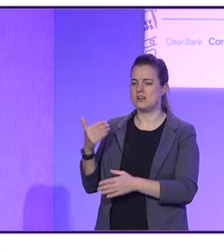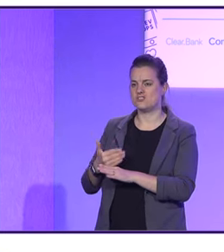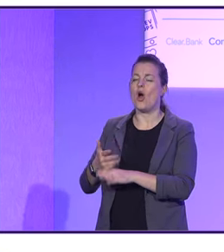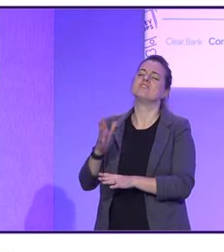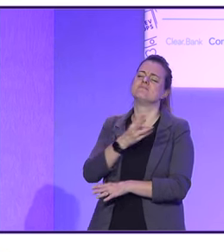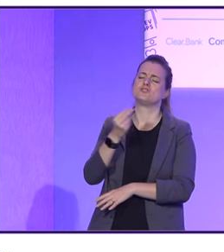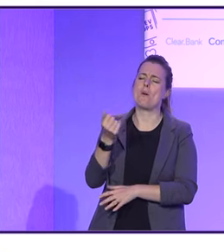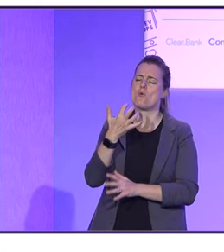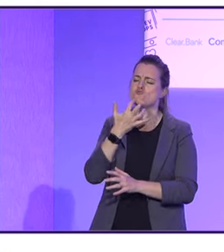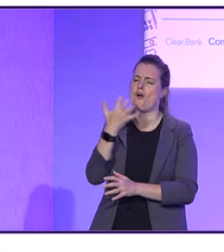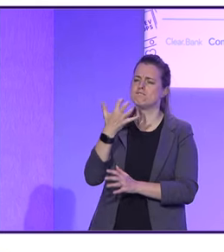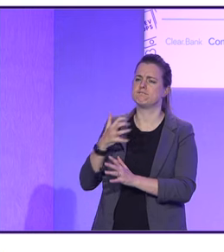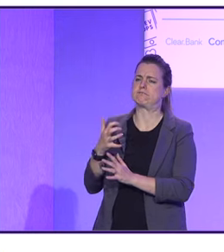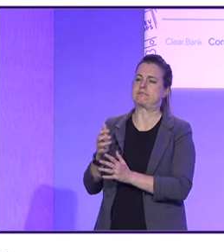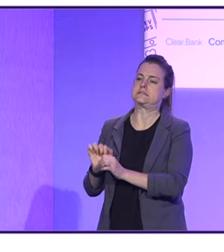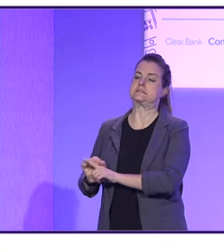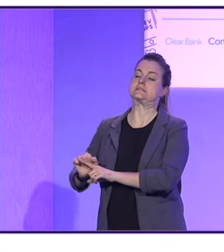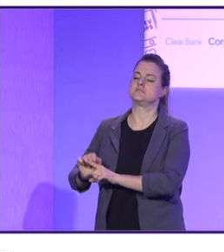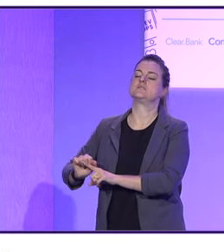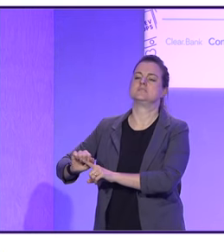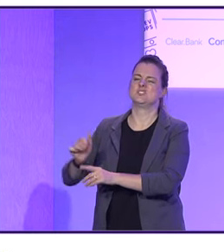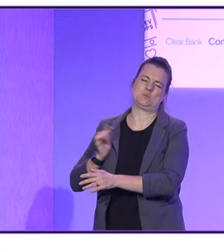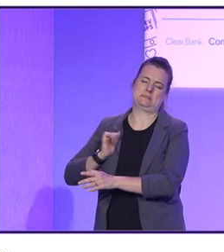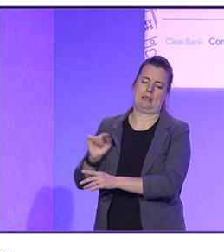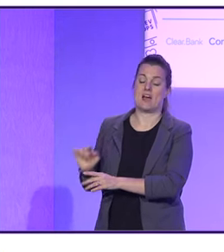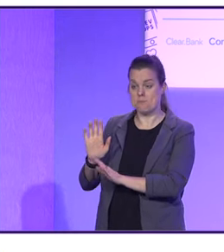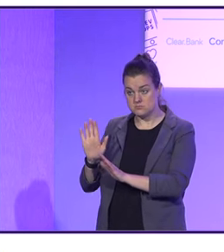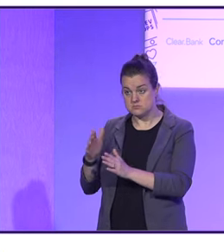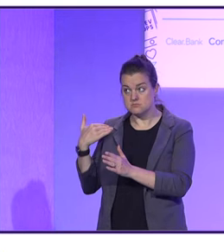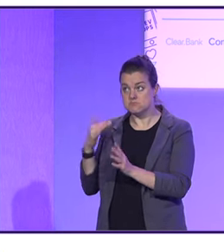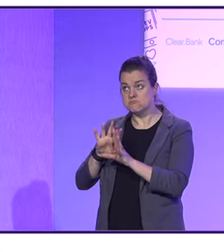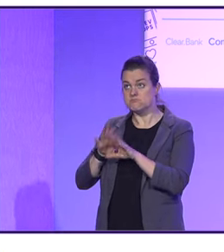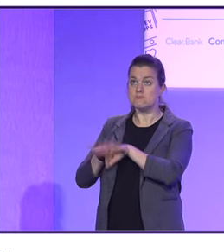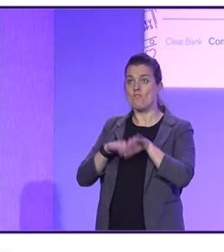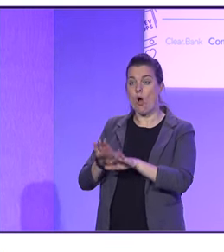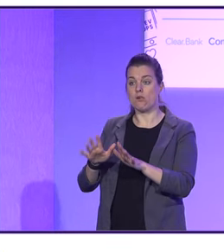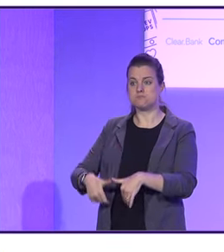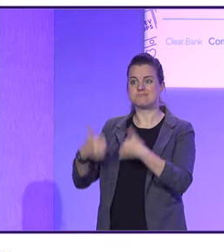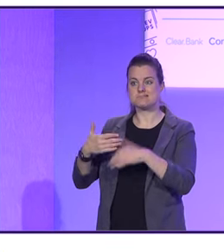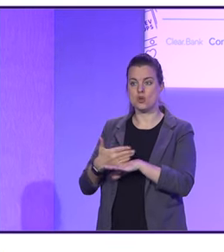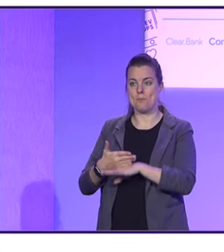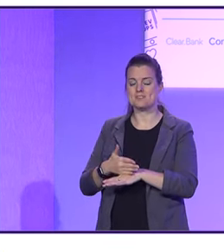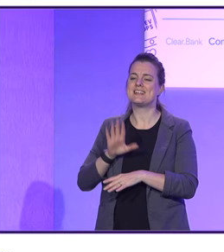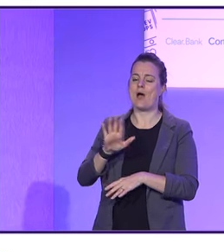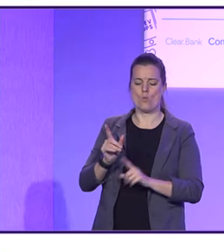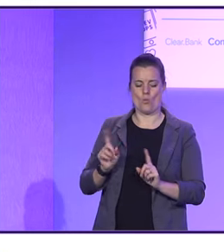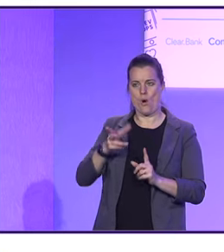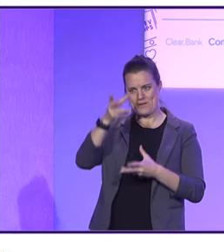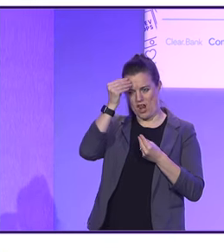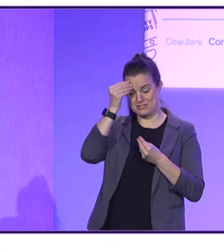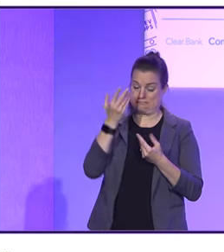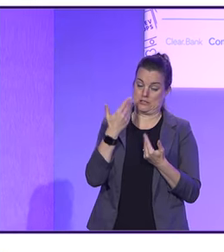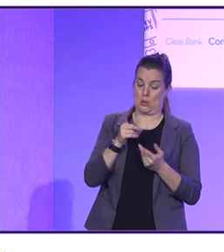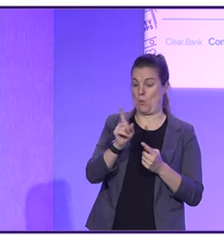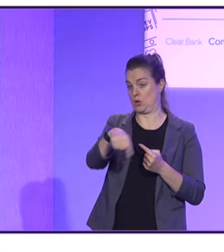that. It's been doing a great job. So a few lessons learned. I'm not sure what lessons you will have learned. I'm not sure what lessons I've